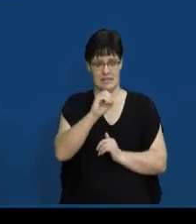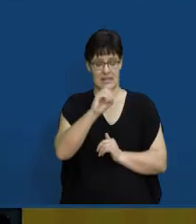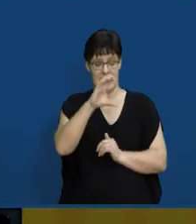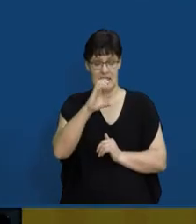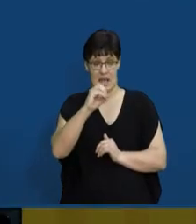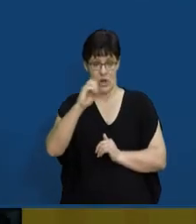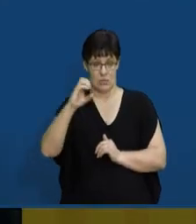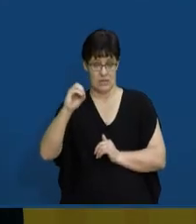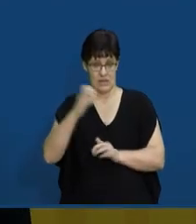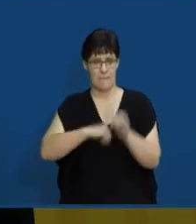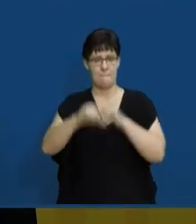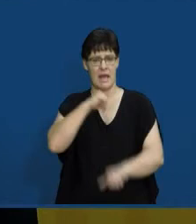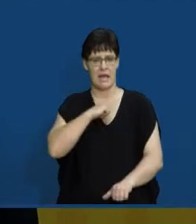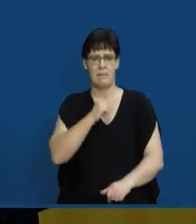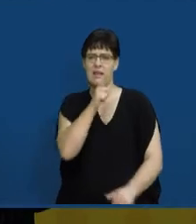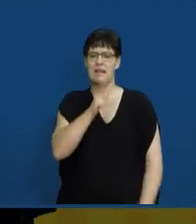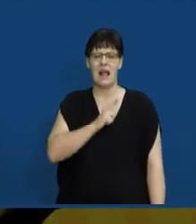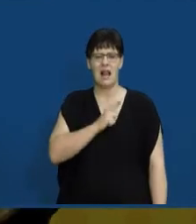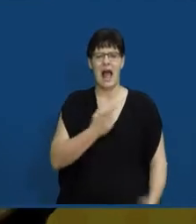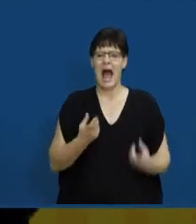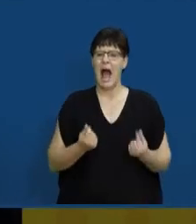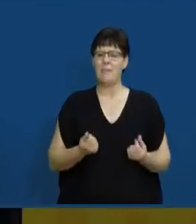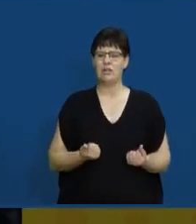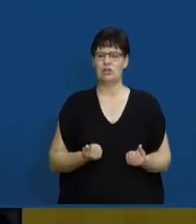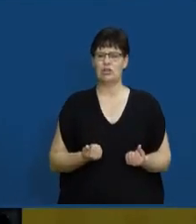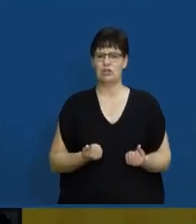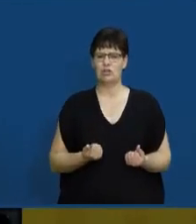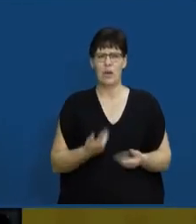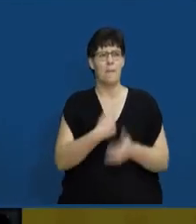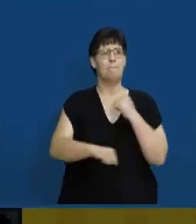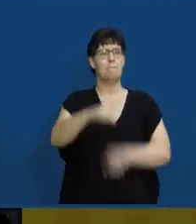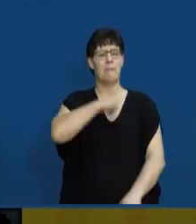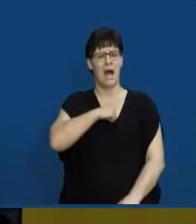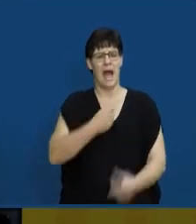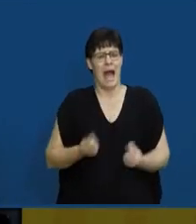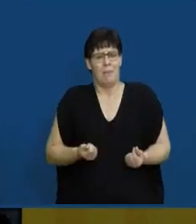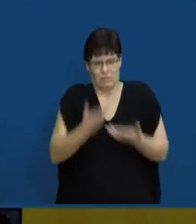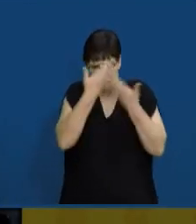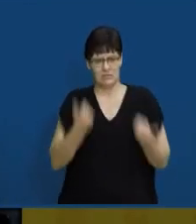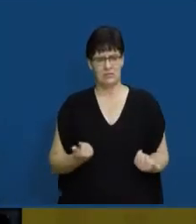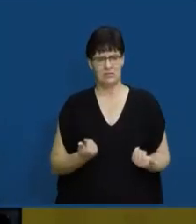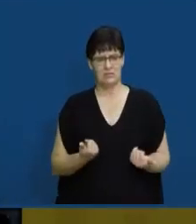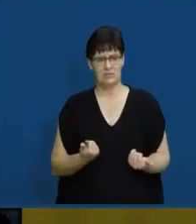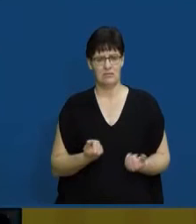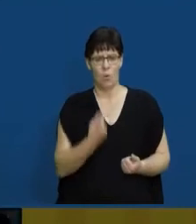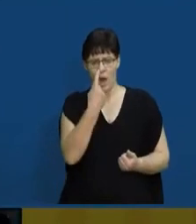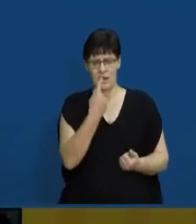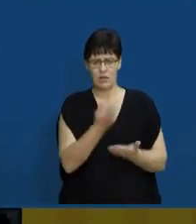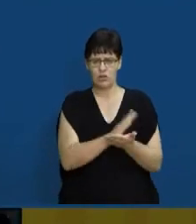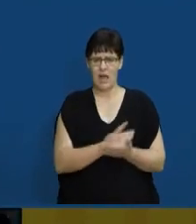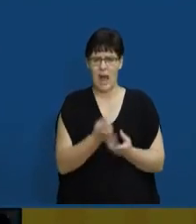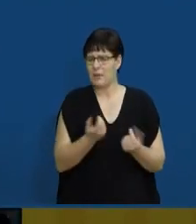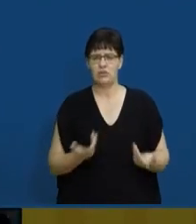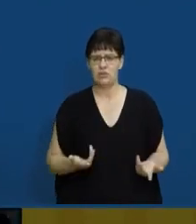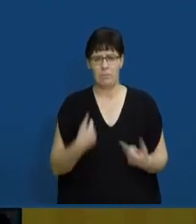back, but they're not telling me the price at which those shares were bought back. So,